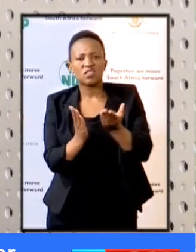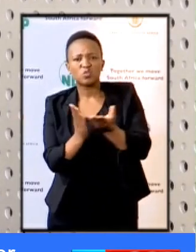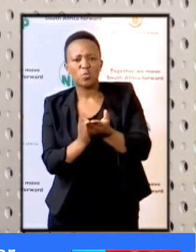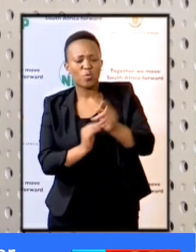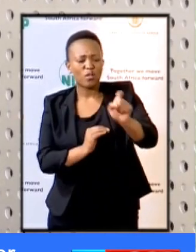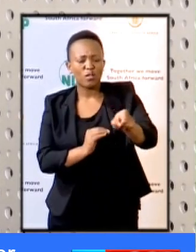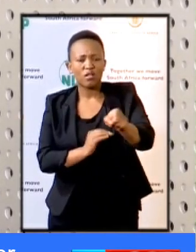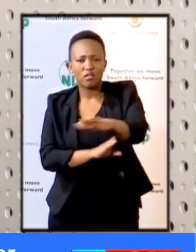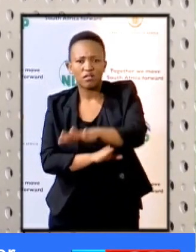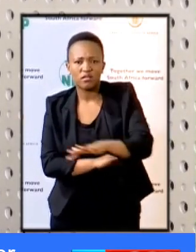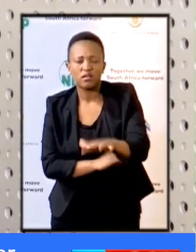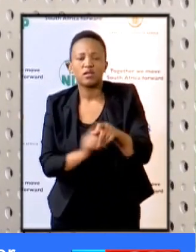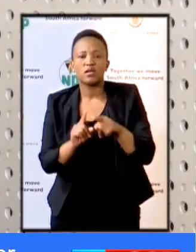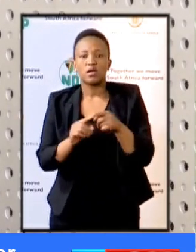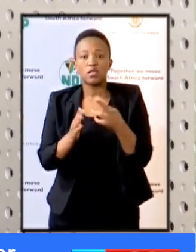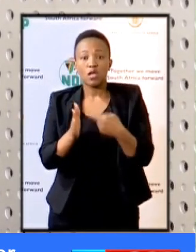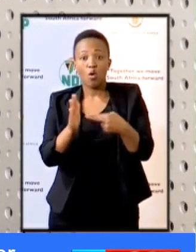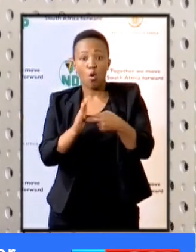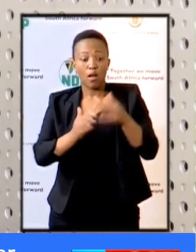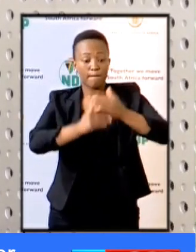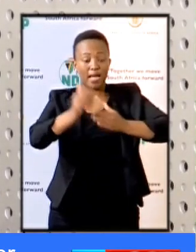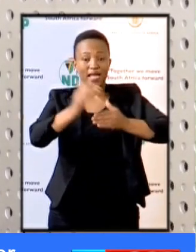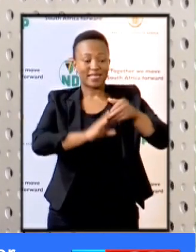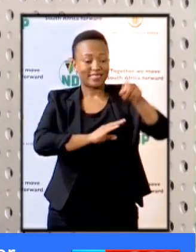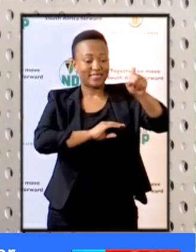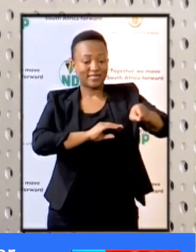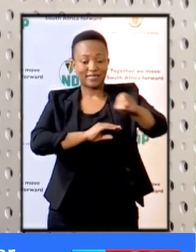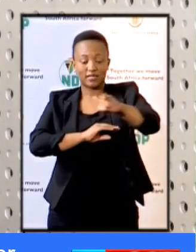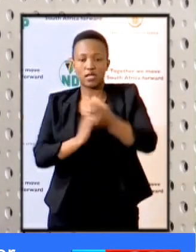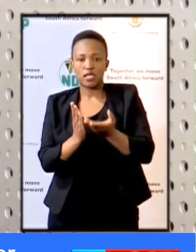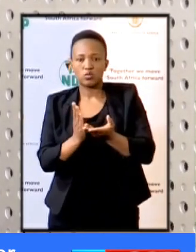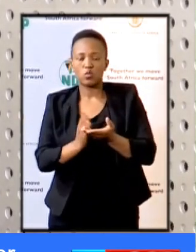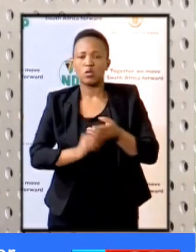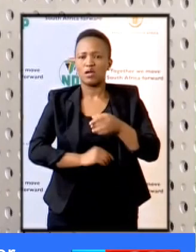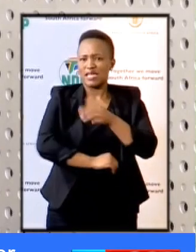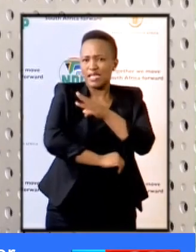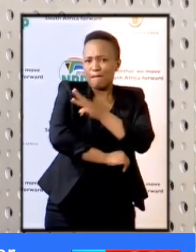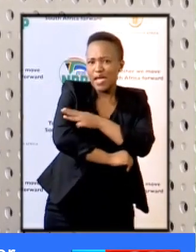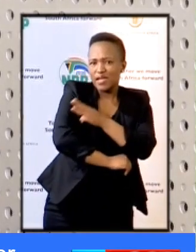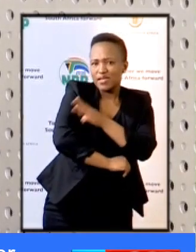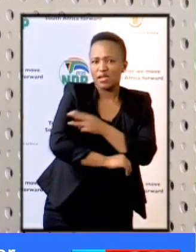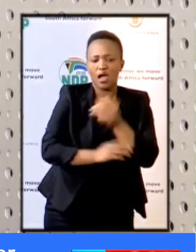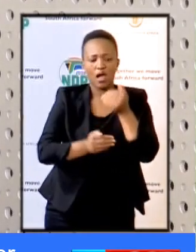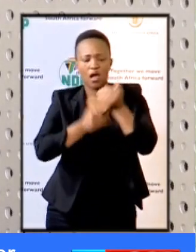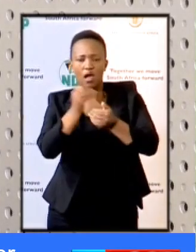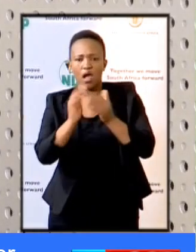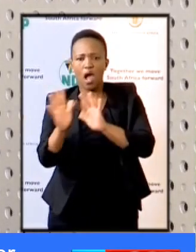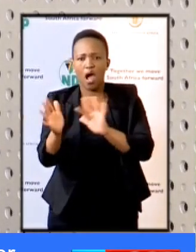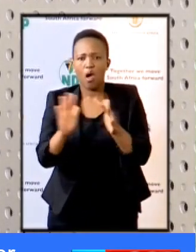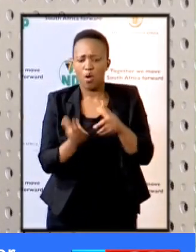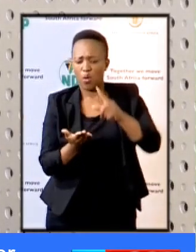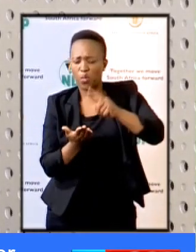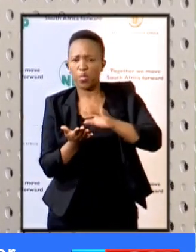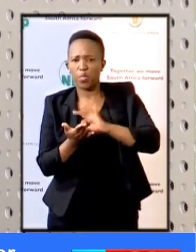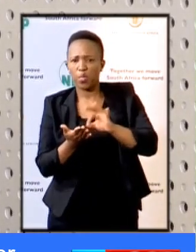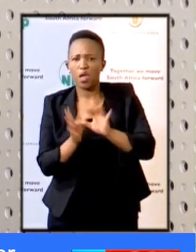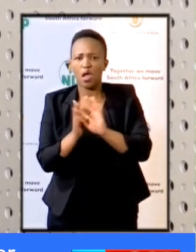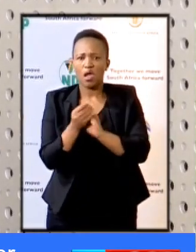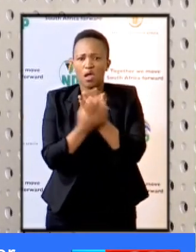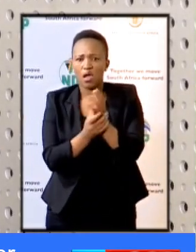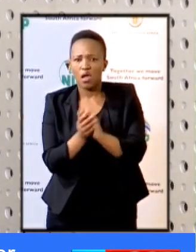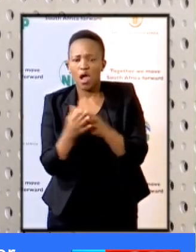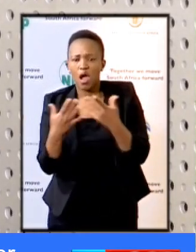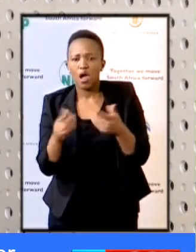of facilities and schools, the management procedures for hygiene, how we're going to manage